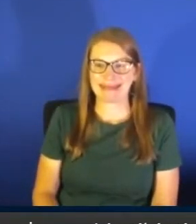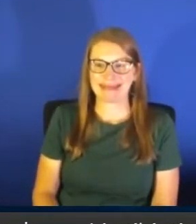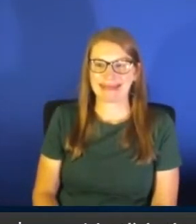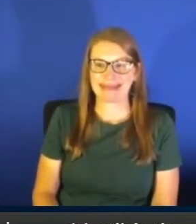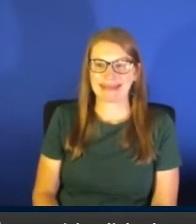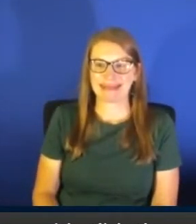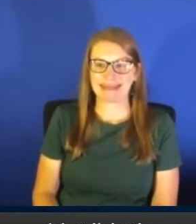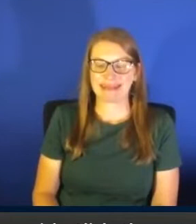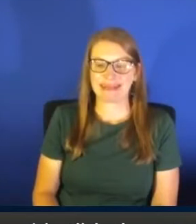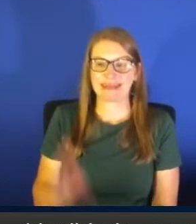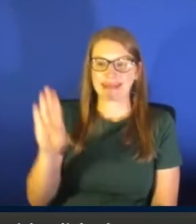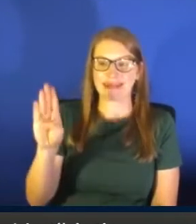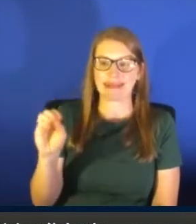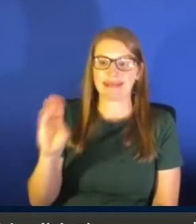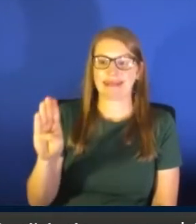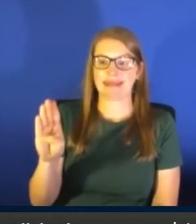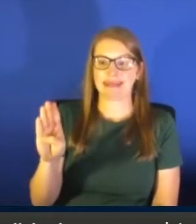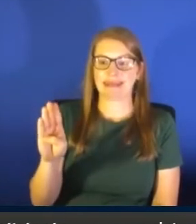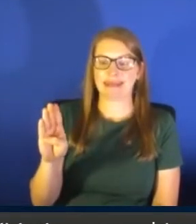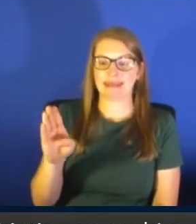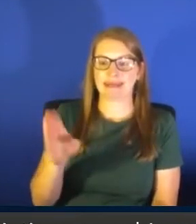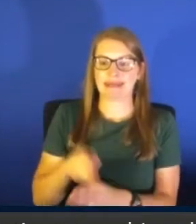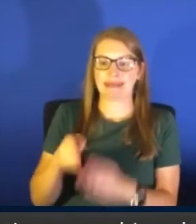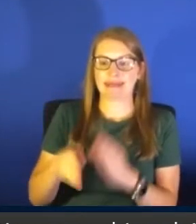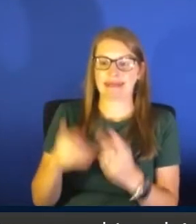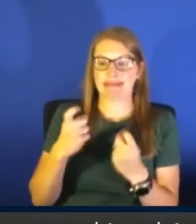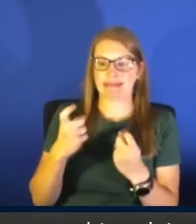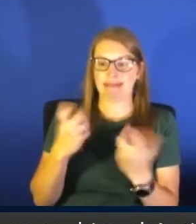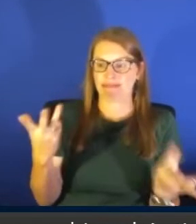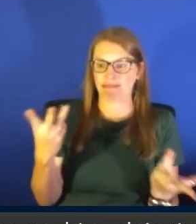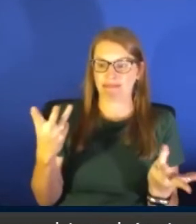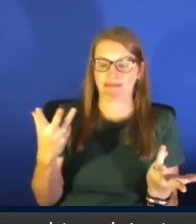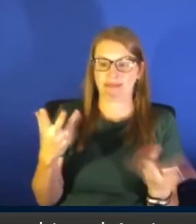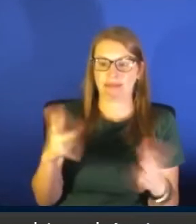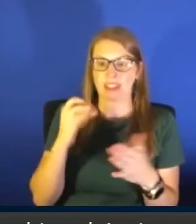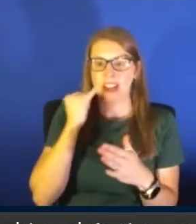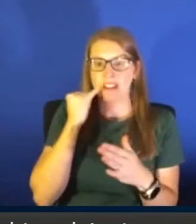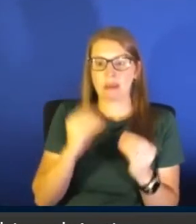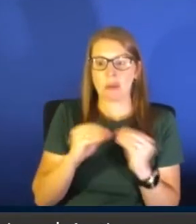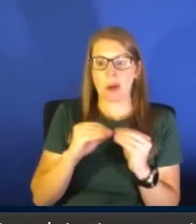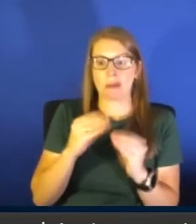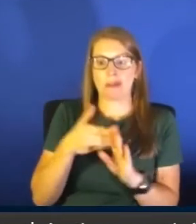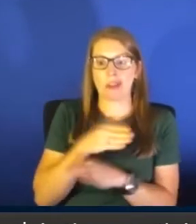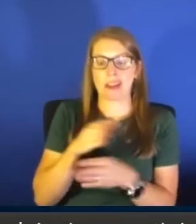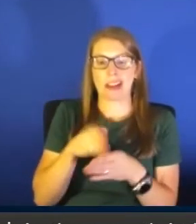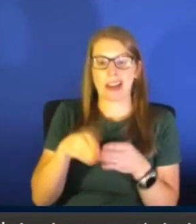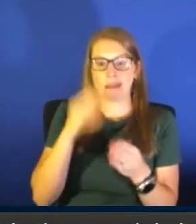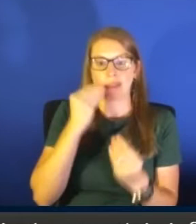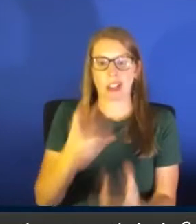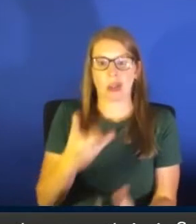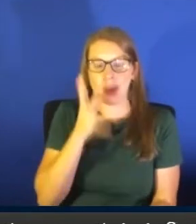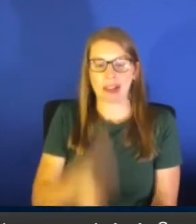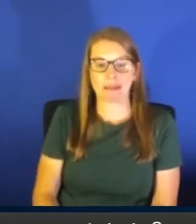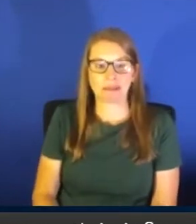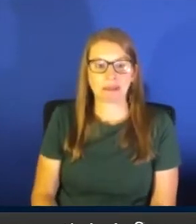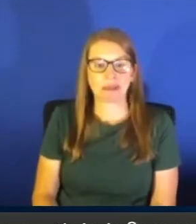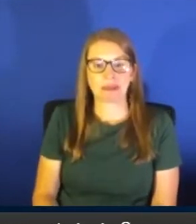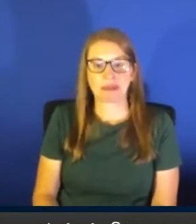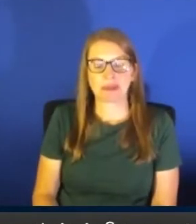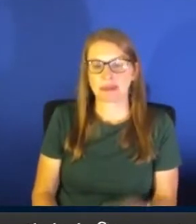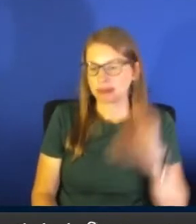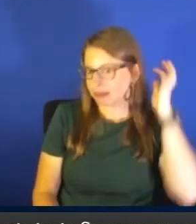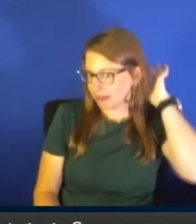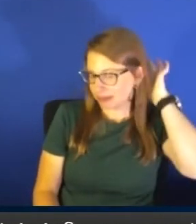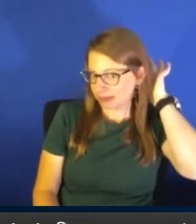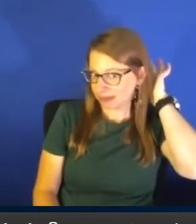Bob. right, we have reached the end of our questions for now. If we get any more before the end, I'll let you know. Okay, whisper in my ear if you need to.